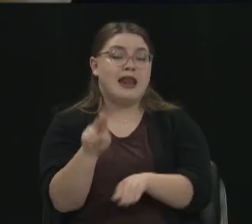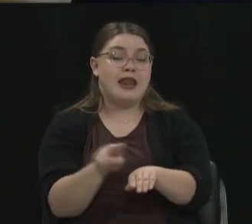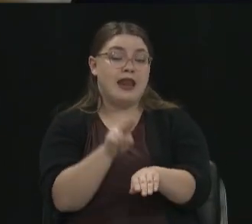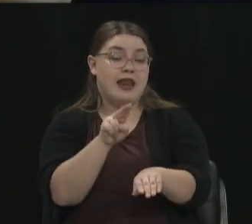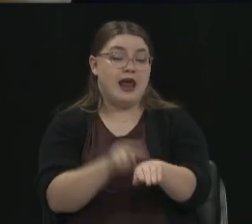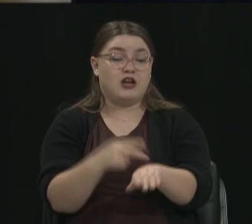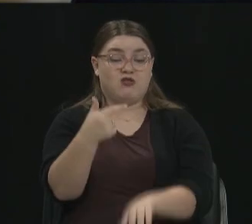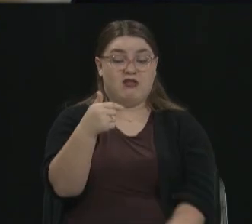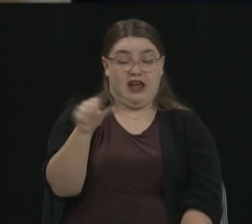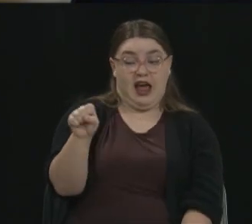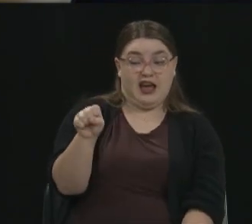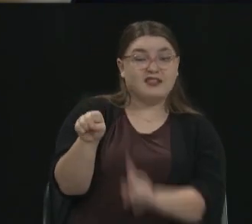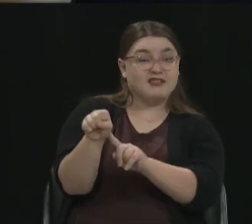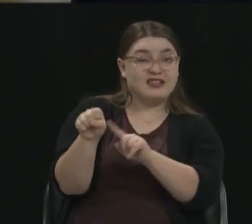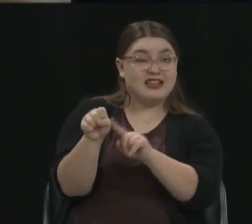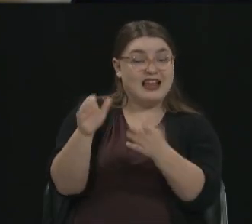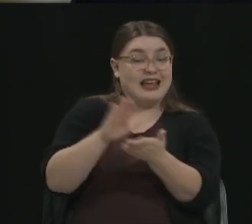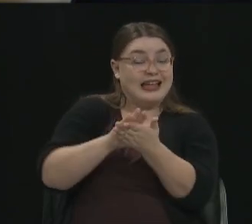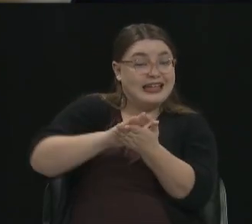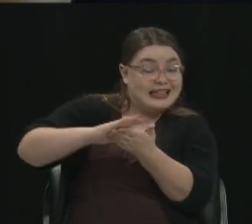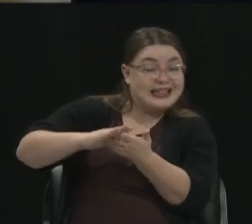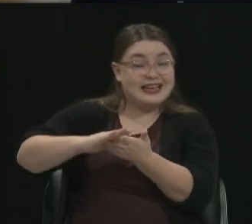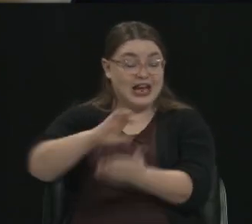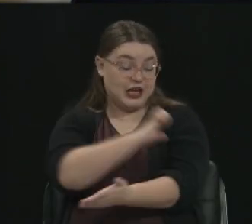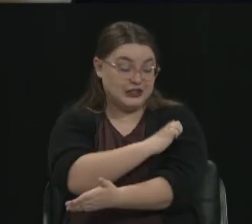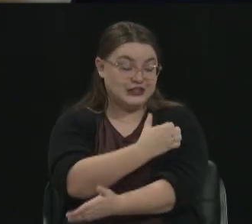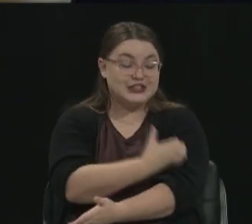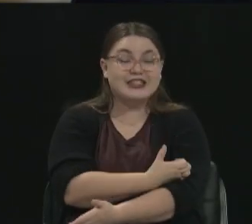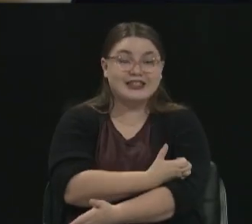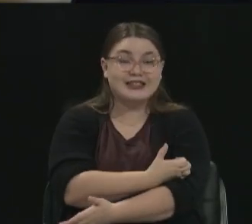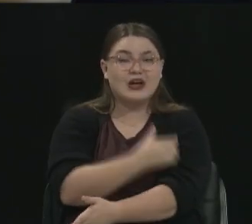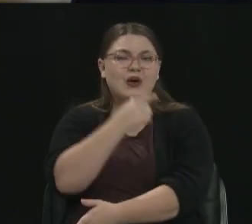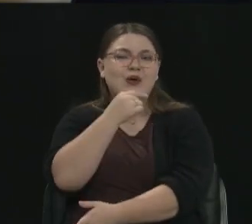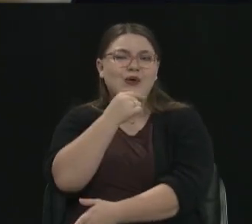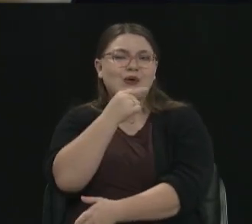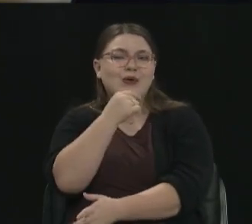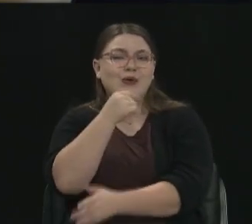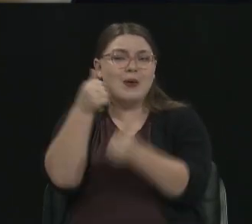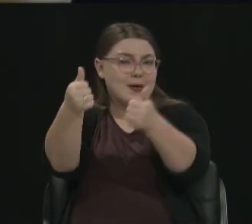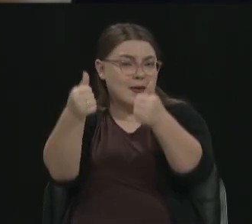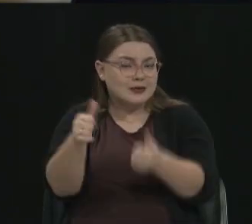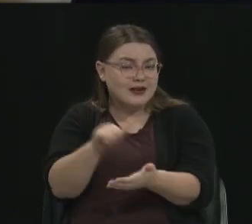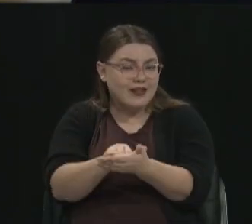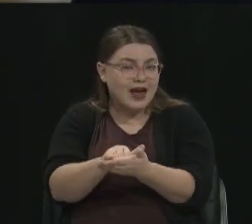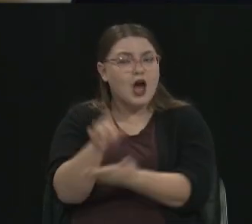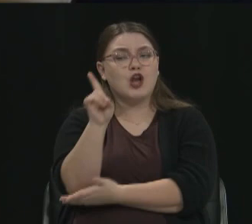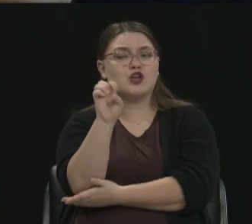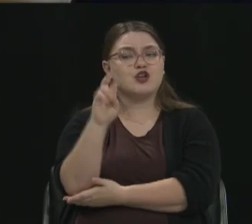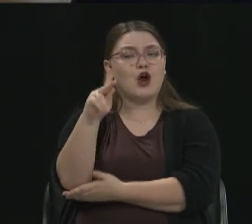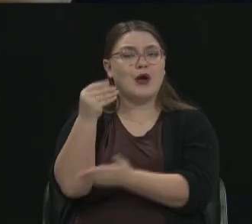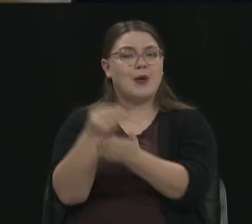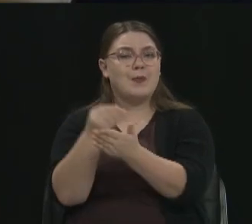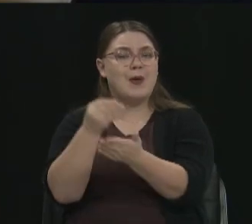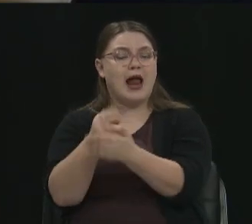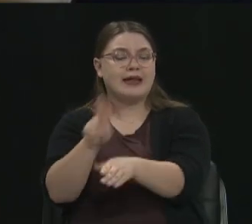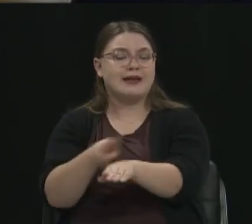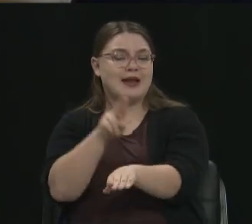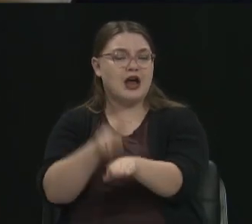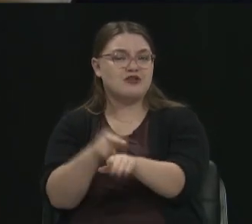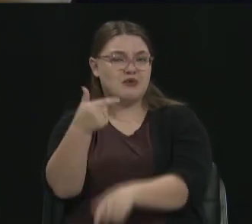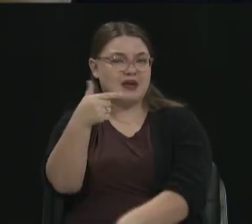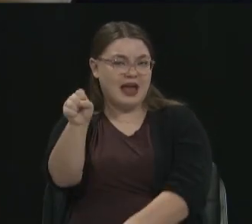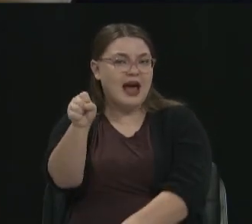clean energy. And that was by a dark money natural gas group. So groups with